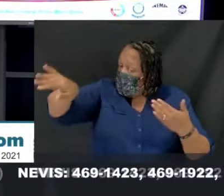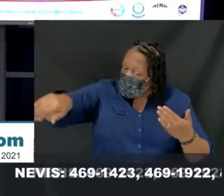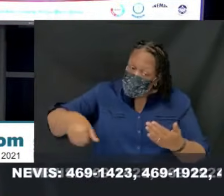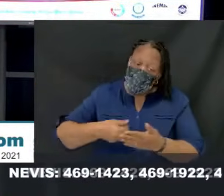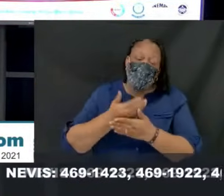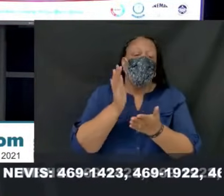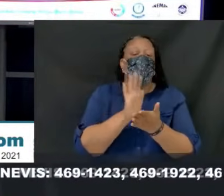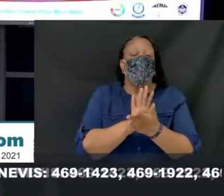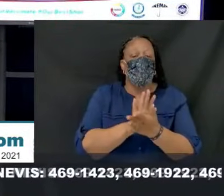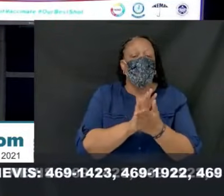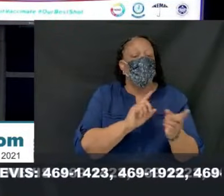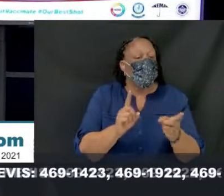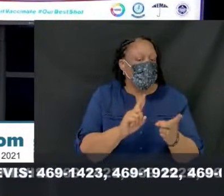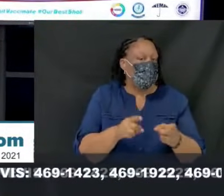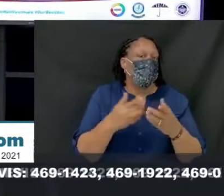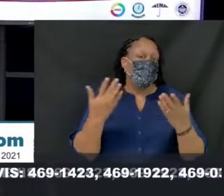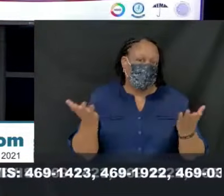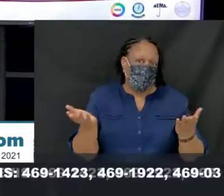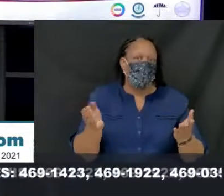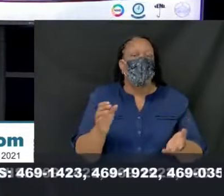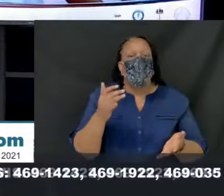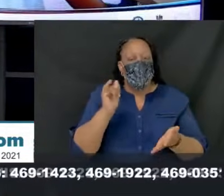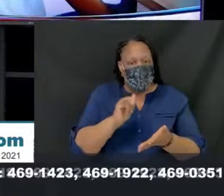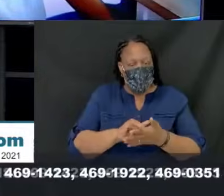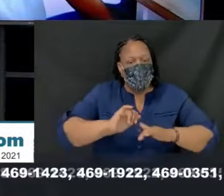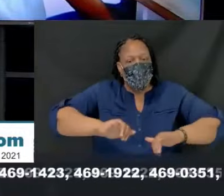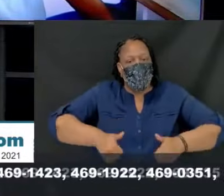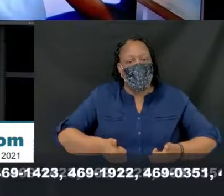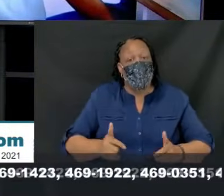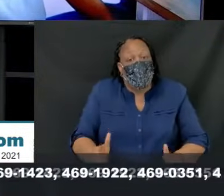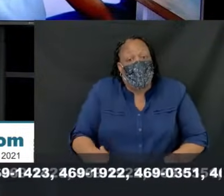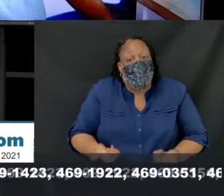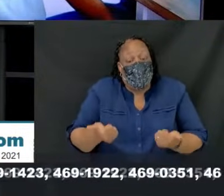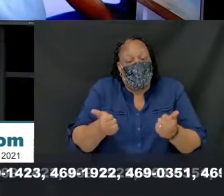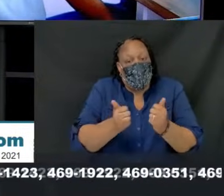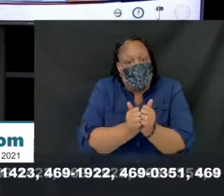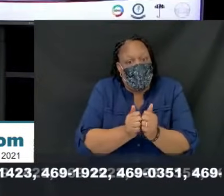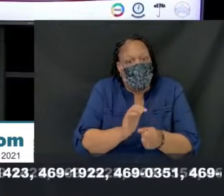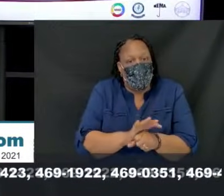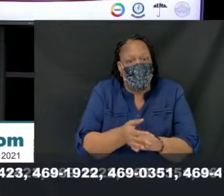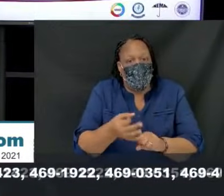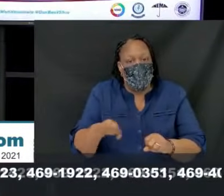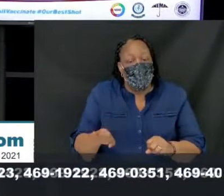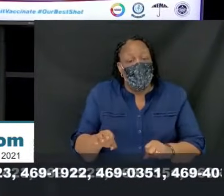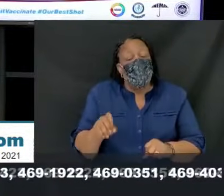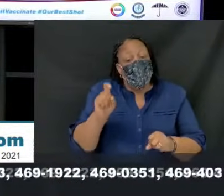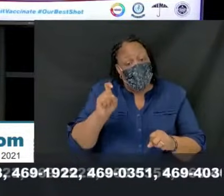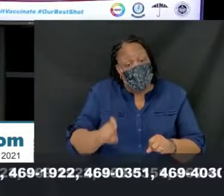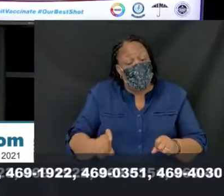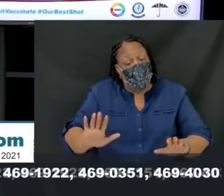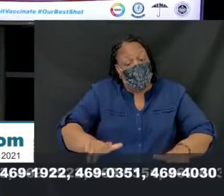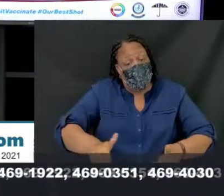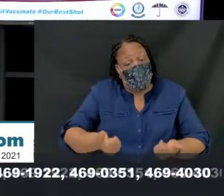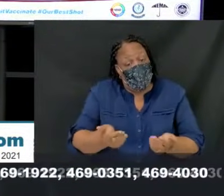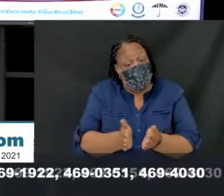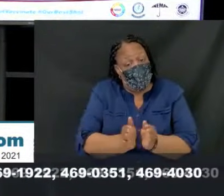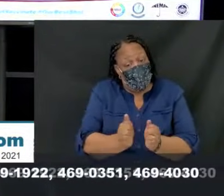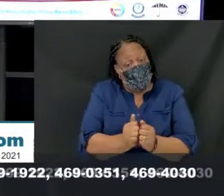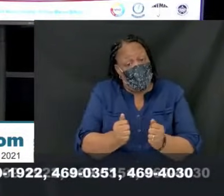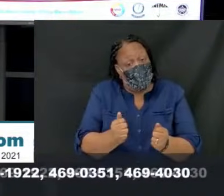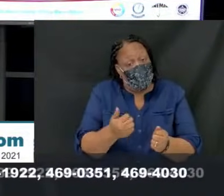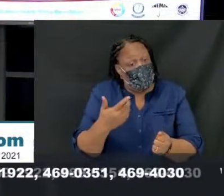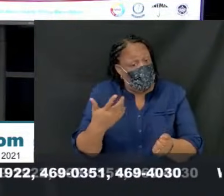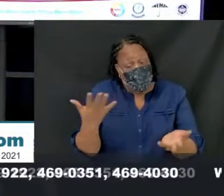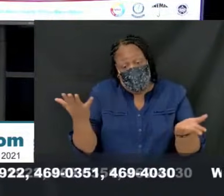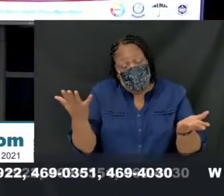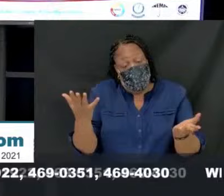be able to live with COVID-19. Mr. Abdi Samuel just said that COVID-19 is now becoming endemic, which means that it is going to be